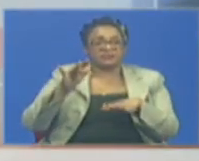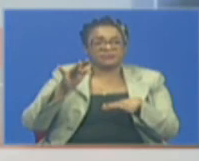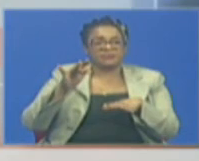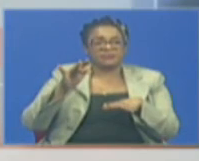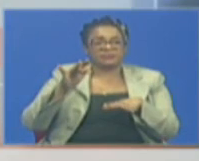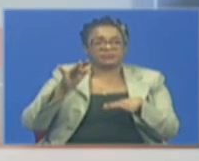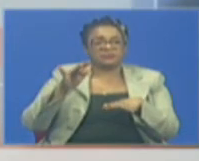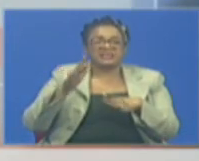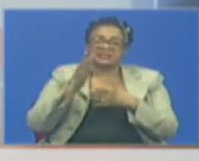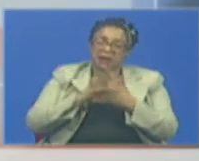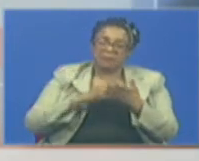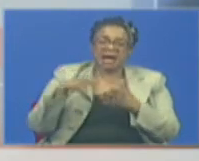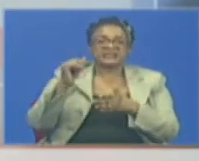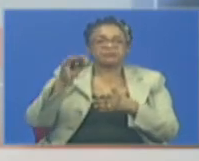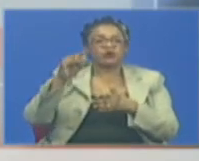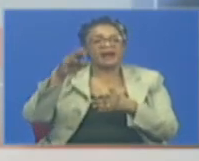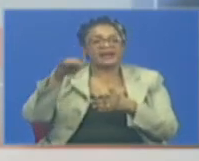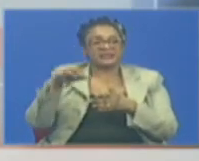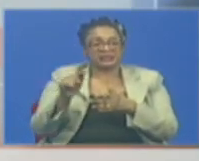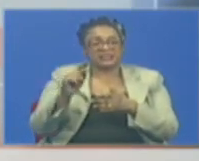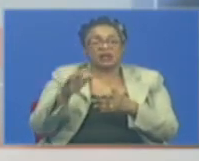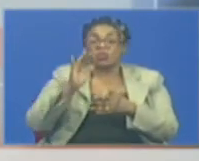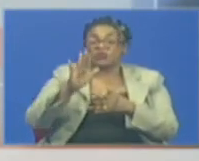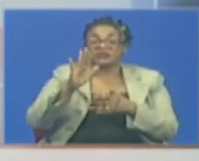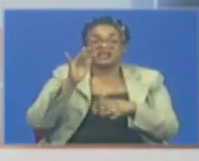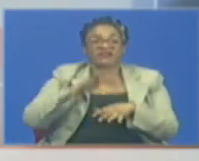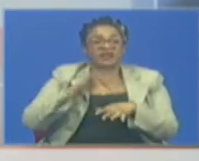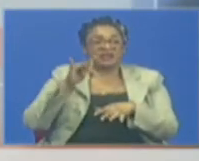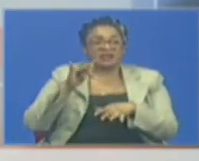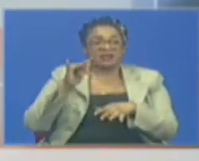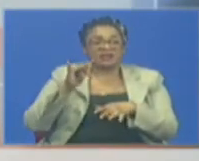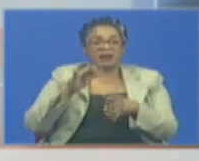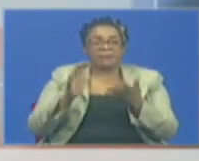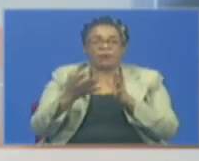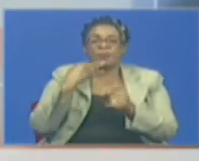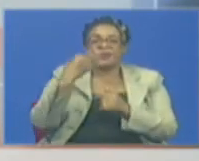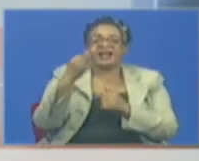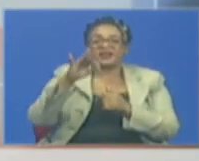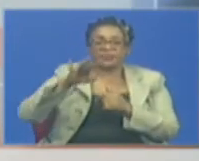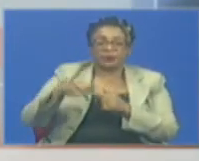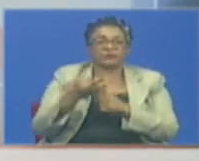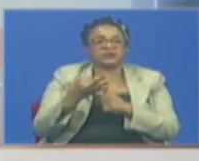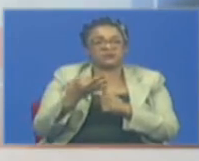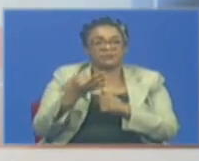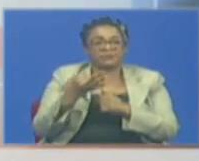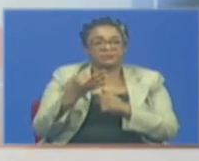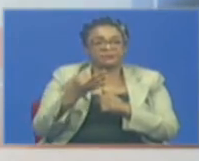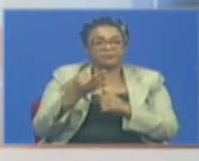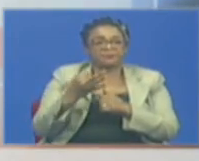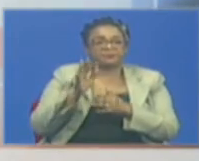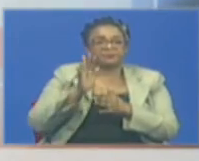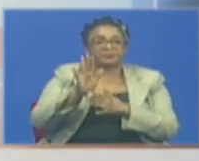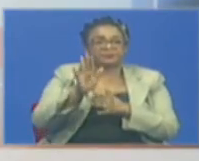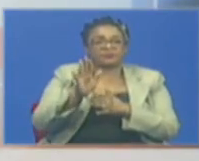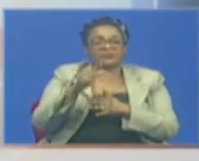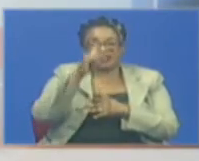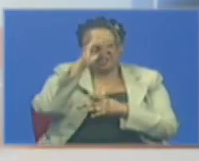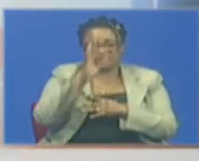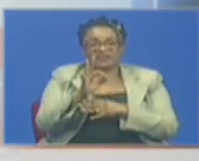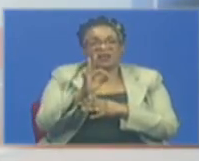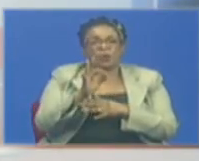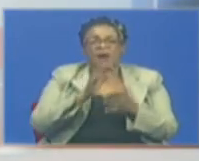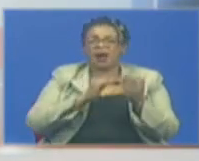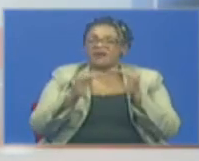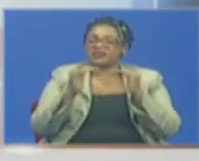asymptomatic. Those infected and moderate average about 300,000. Those infected and severe will average